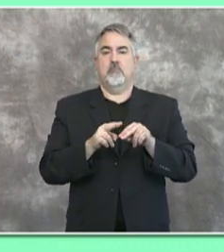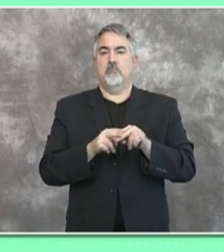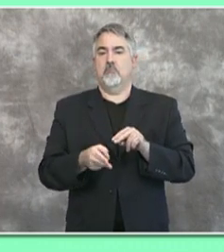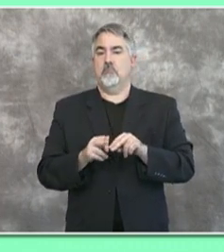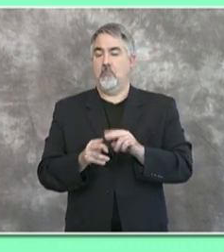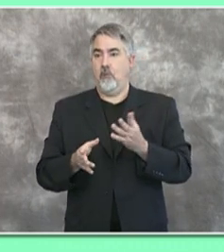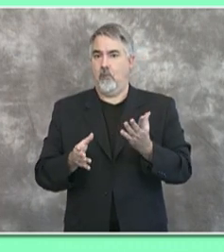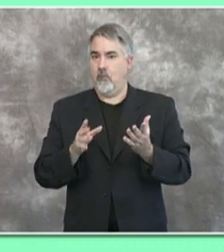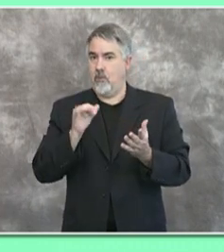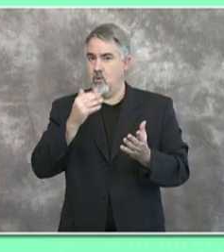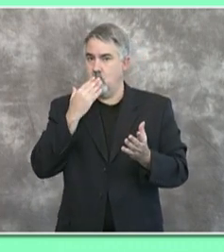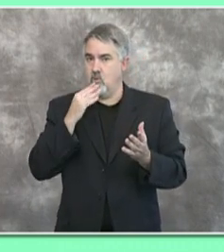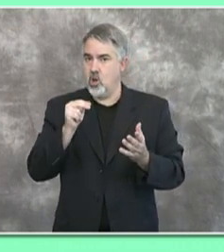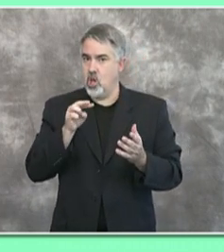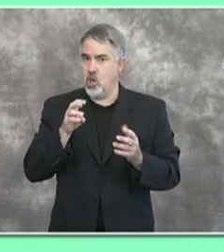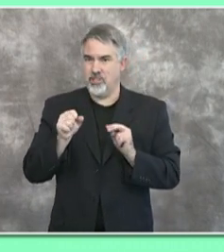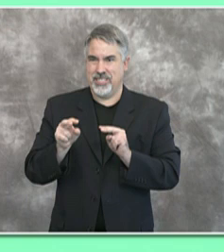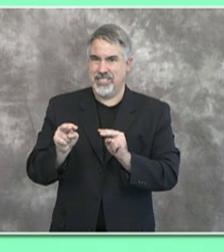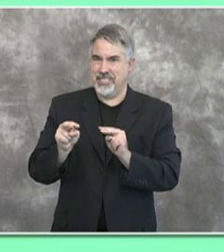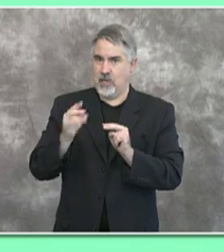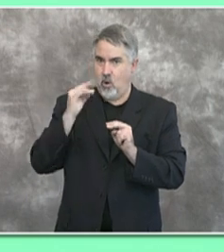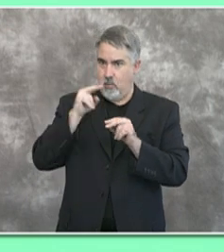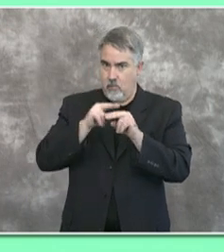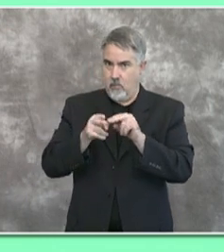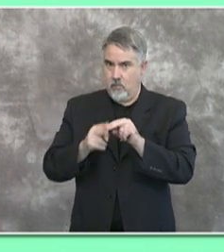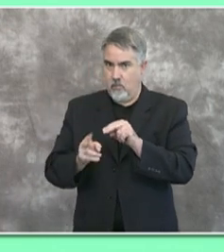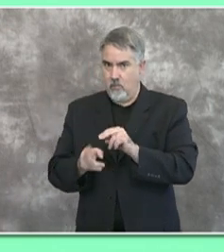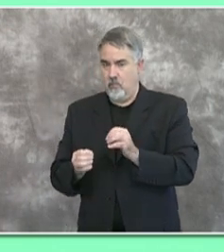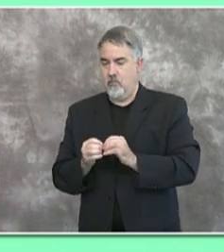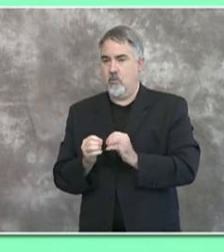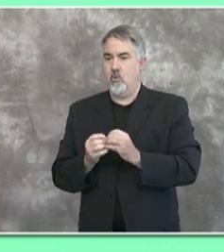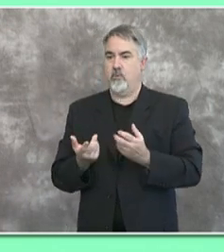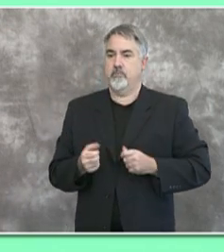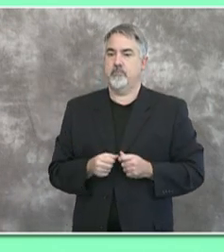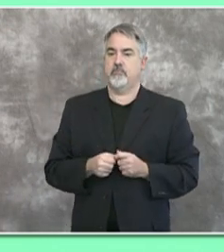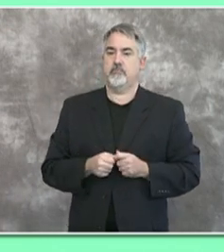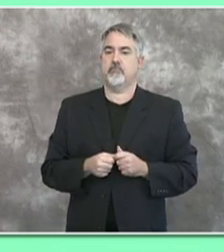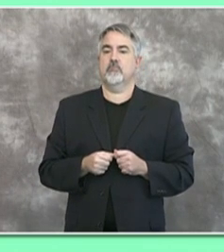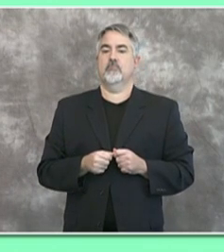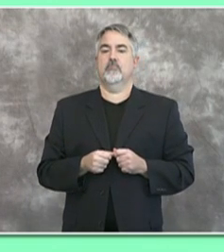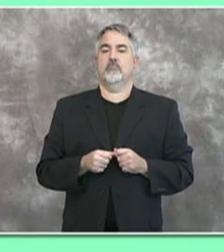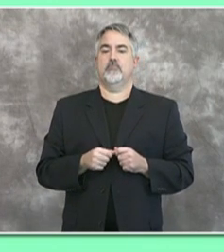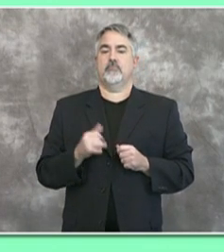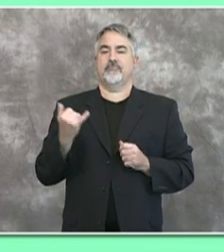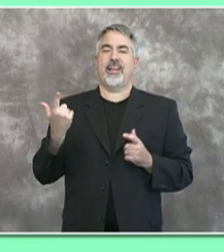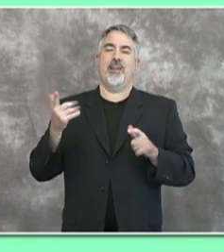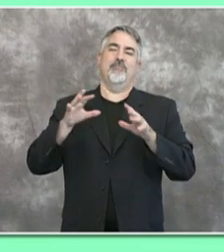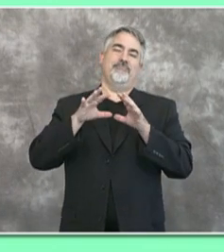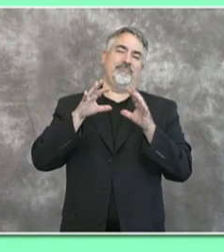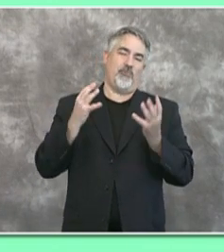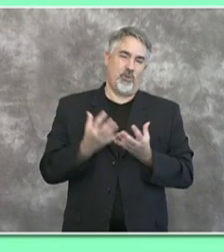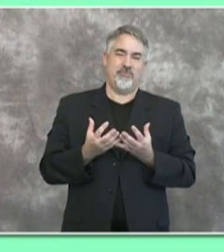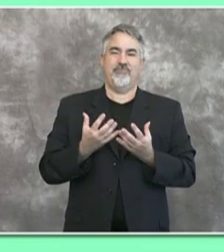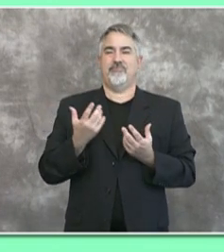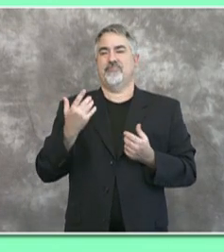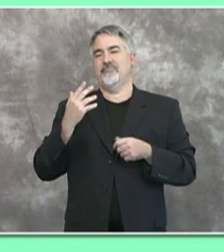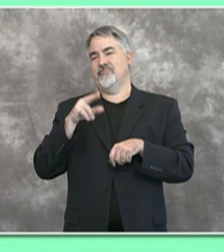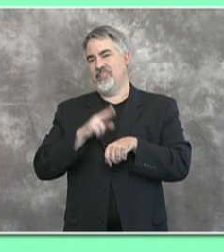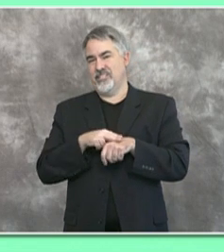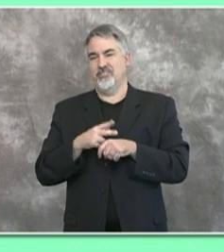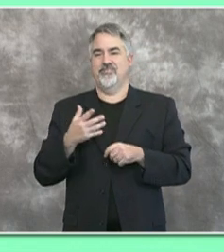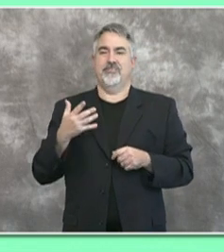this metric closely. Now, regarding our global, national, and state statistics based on data from